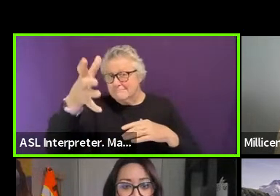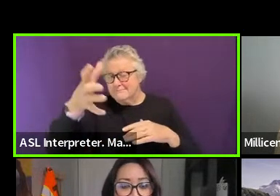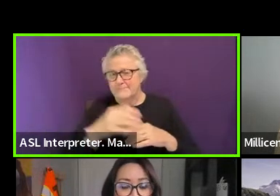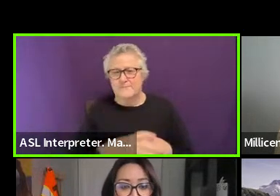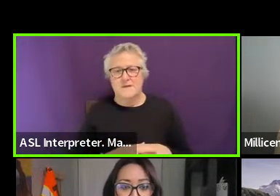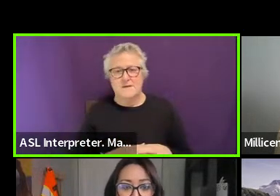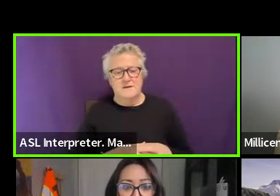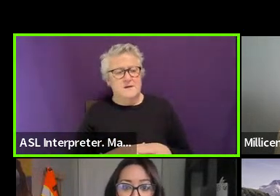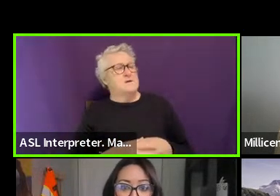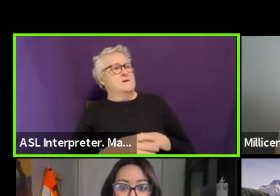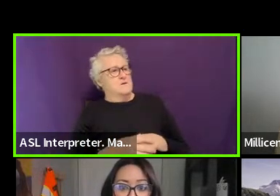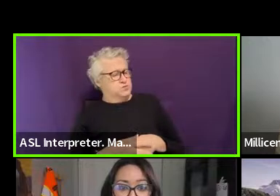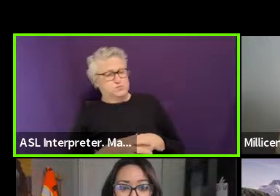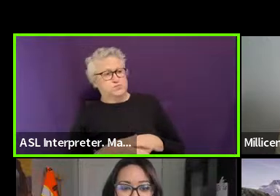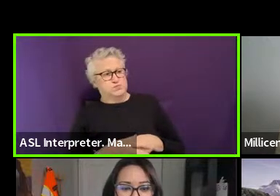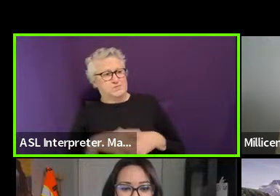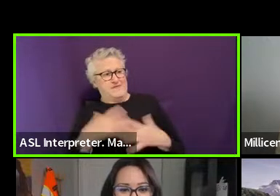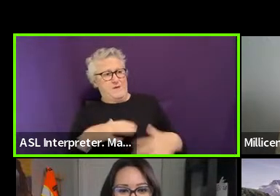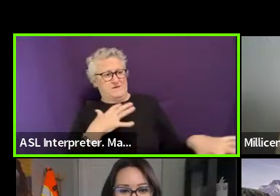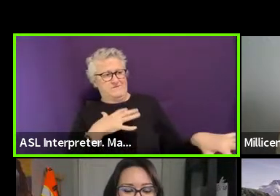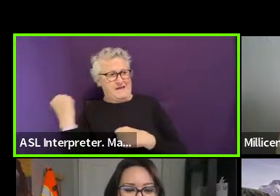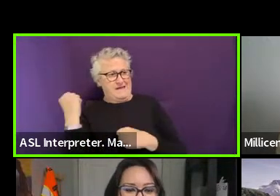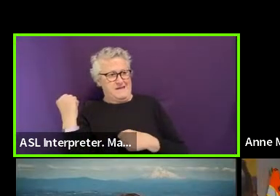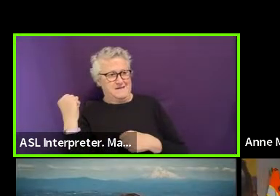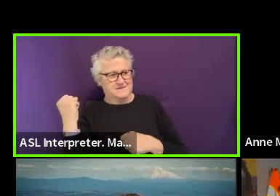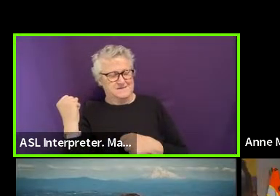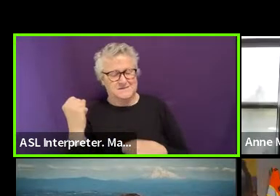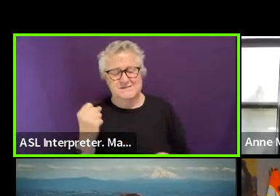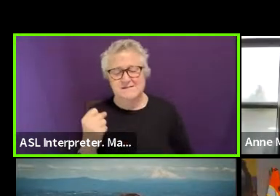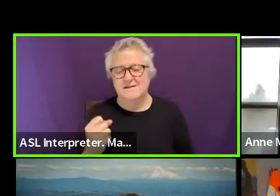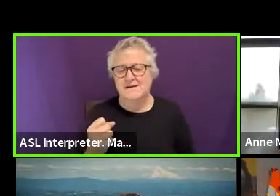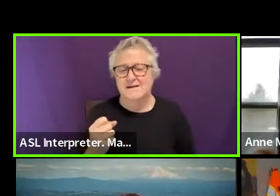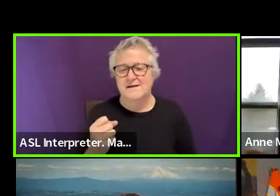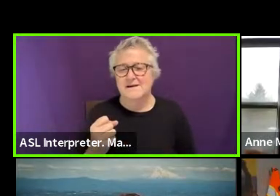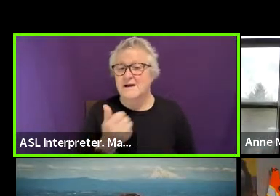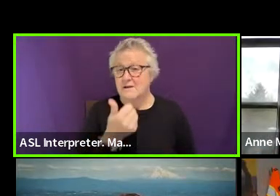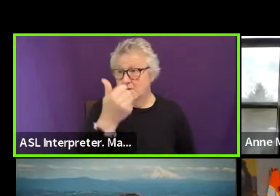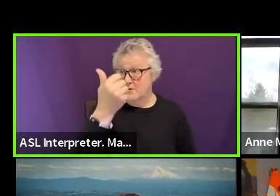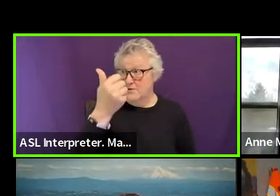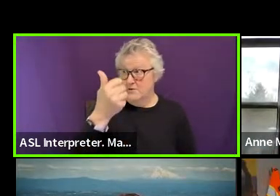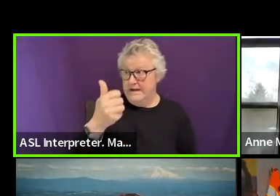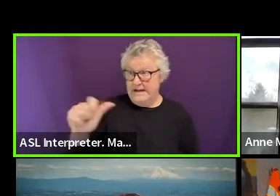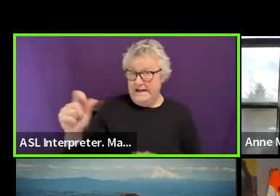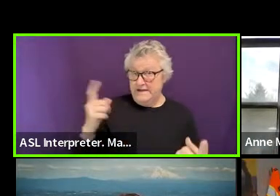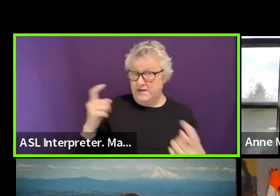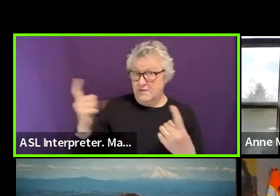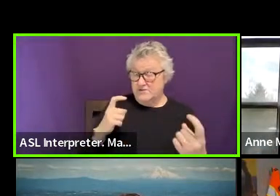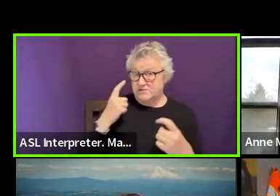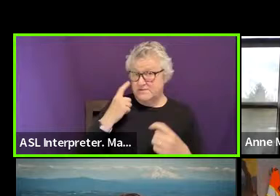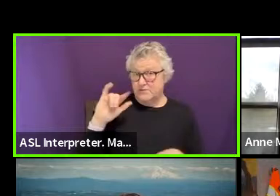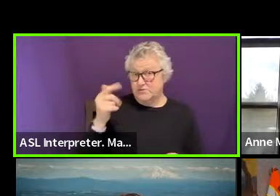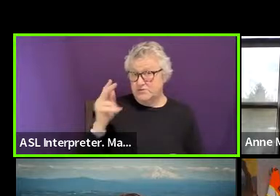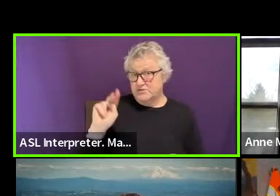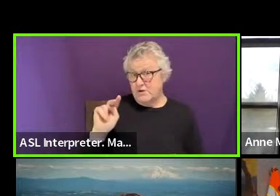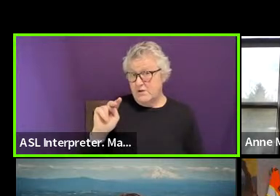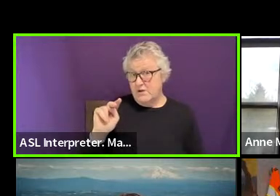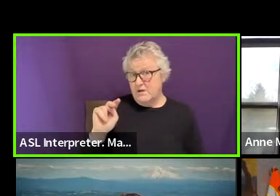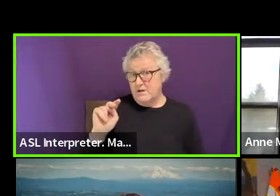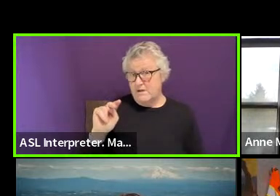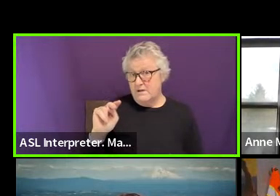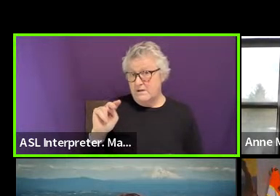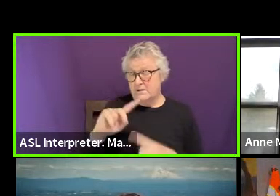lightning round speed. Does anyone have any questions for John on